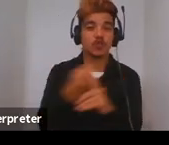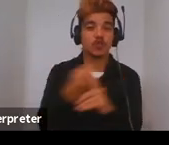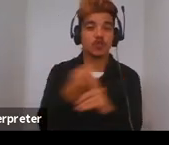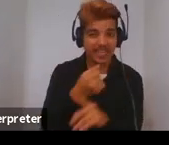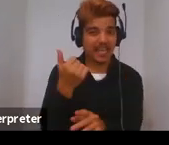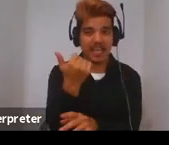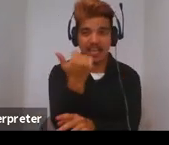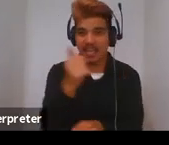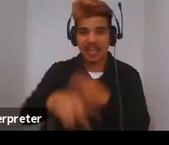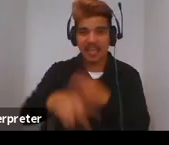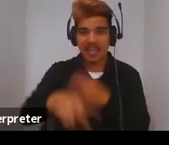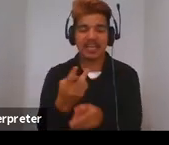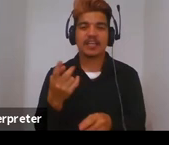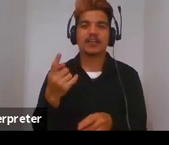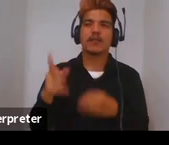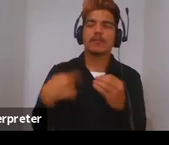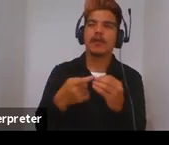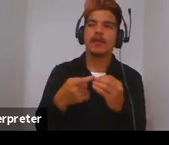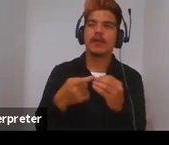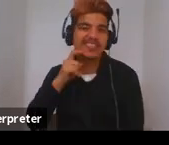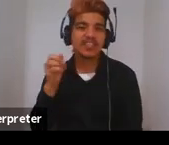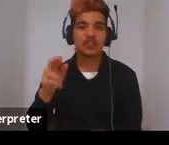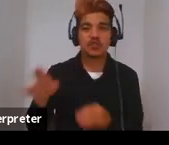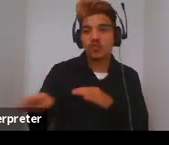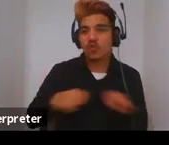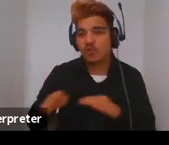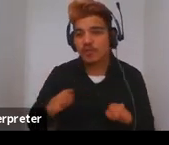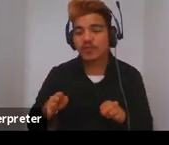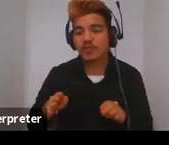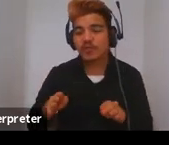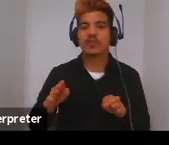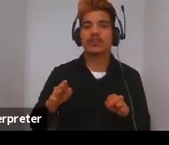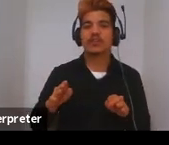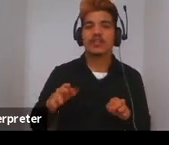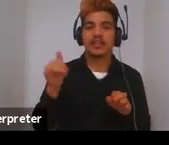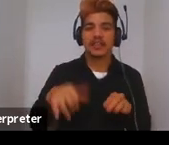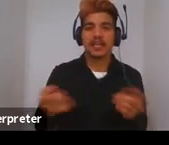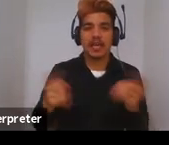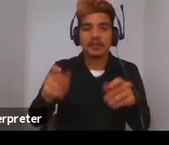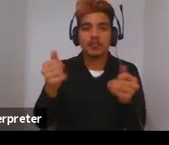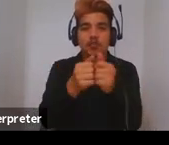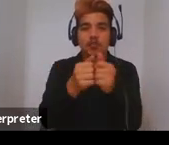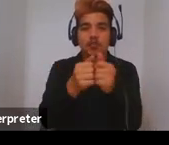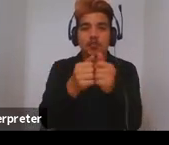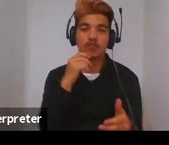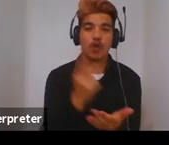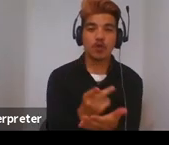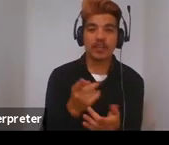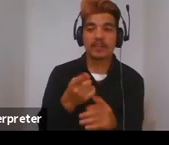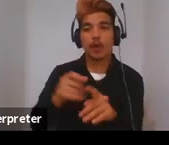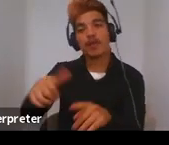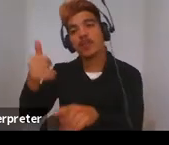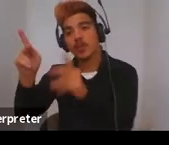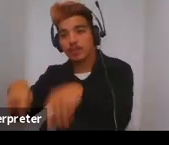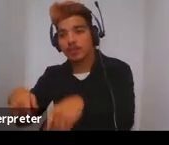type of sexual conduct or behavior that occurs without the consent of the recipient. And we'll go further into